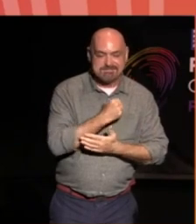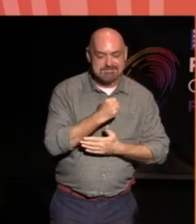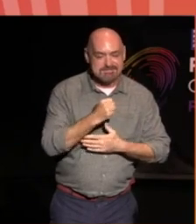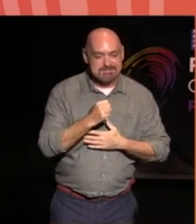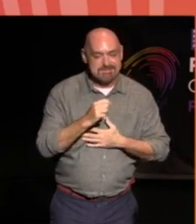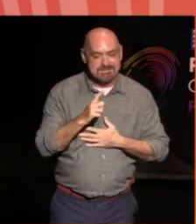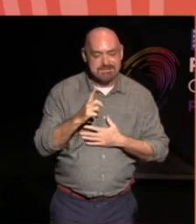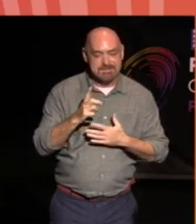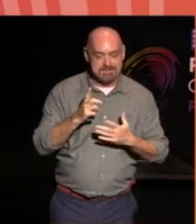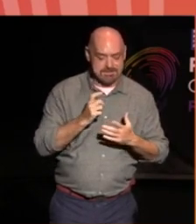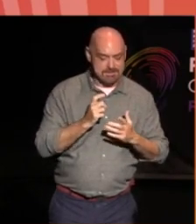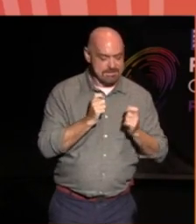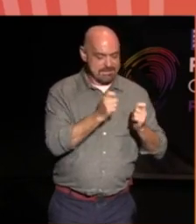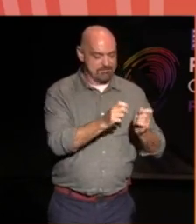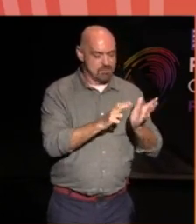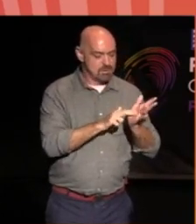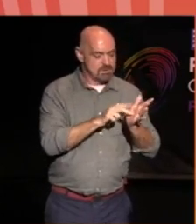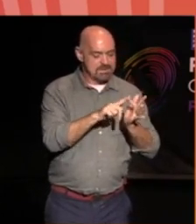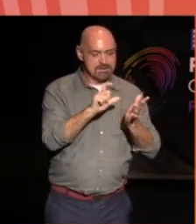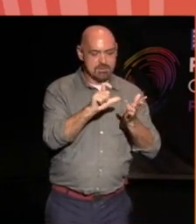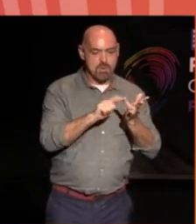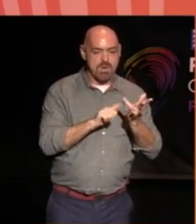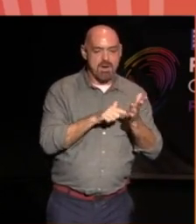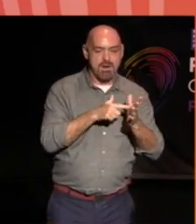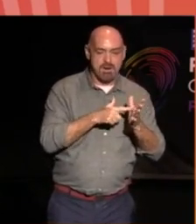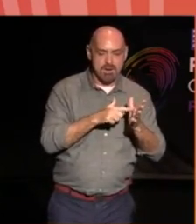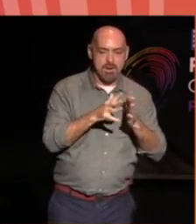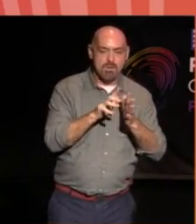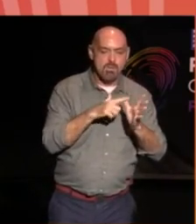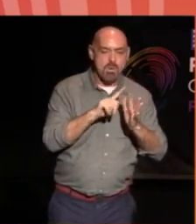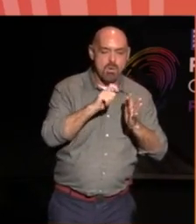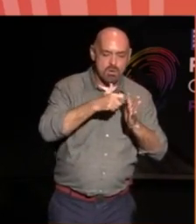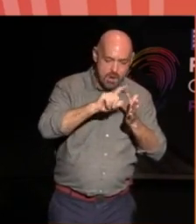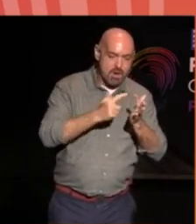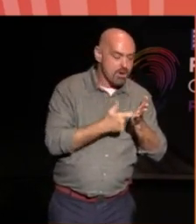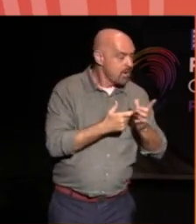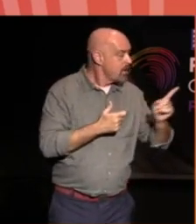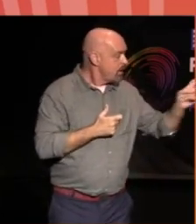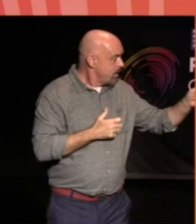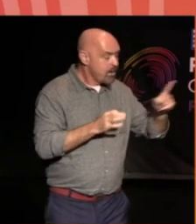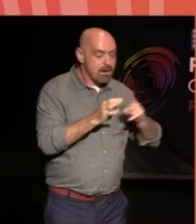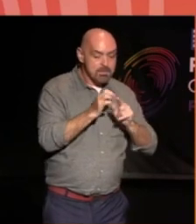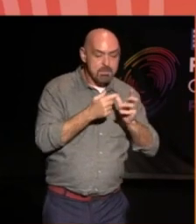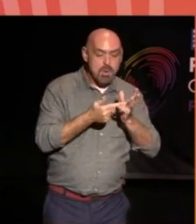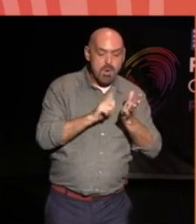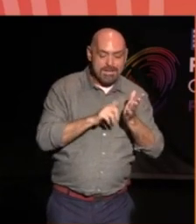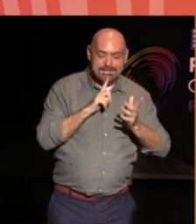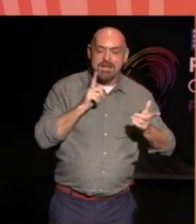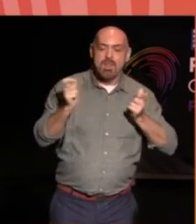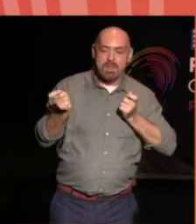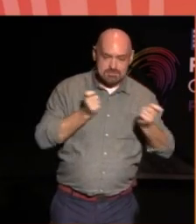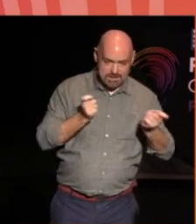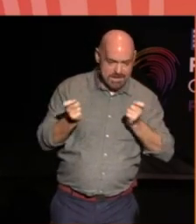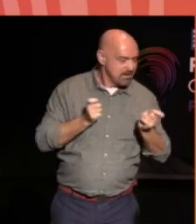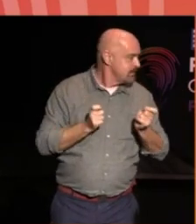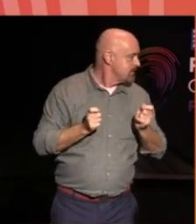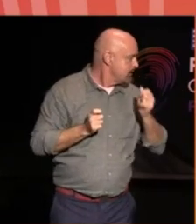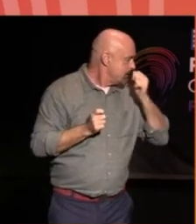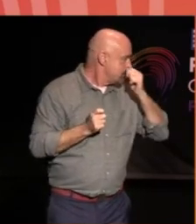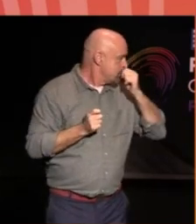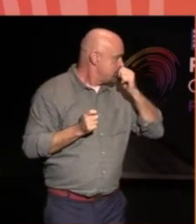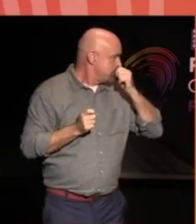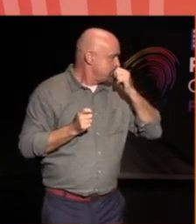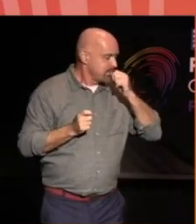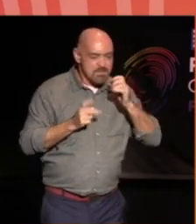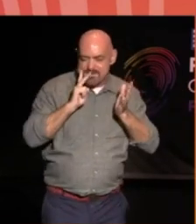to hand over to Nicola Walker. And Paul is the chair of the organisation. We, together, I think... We've schemed, haven't